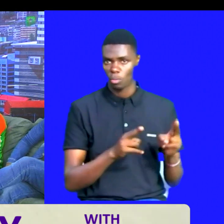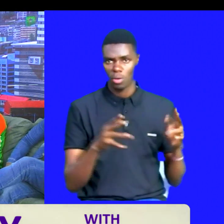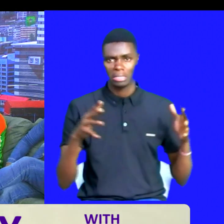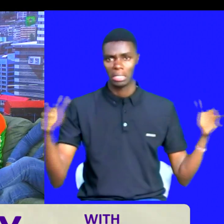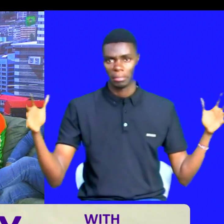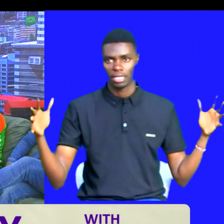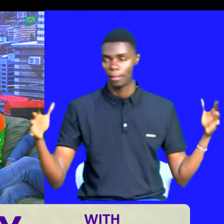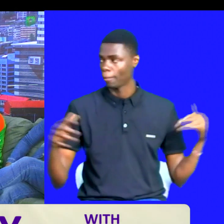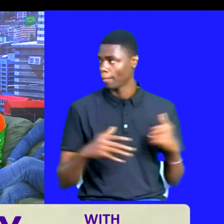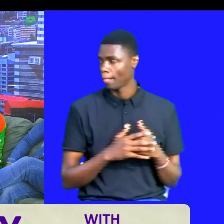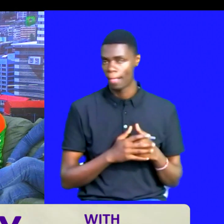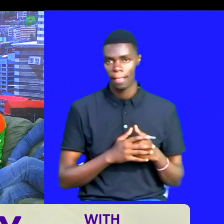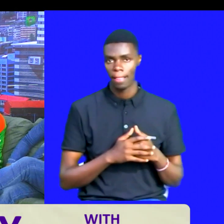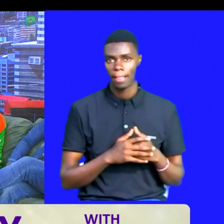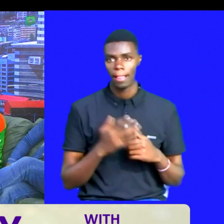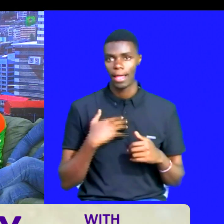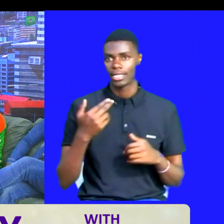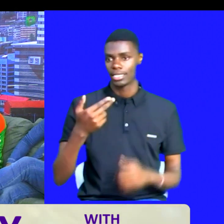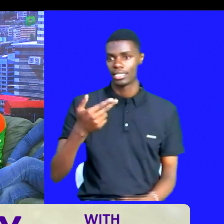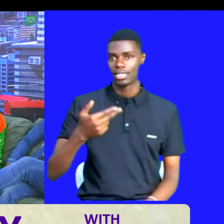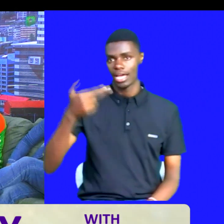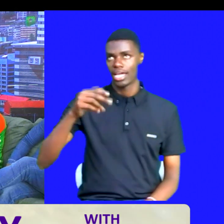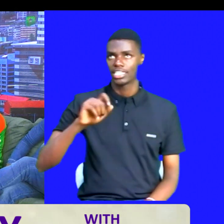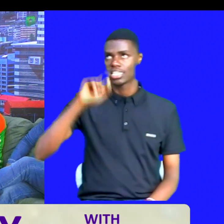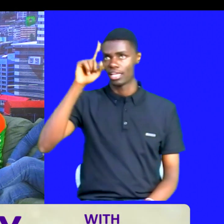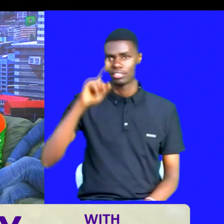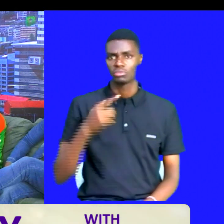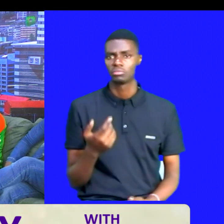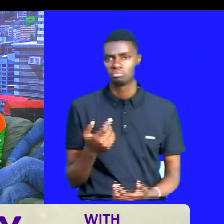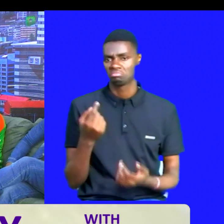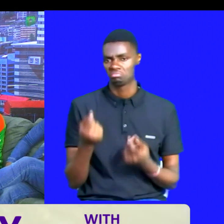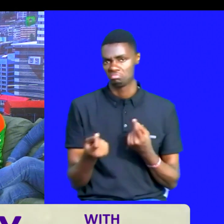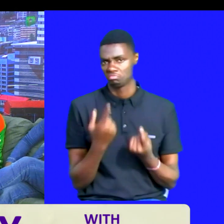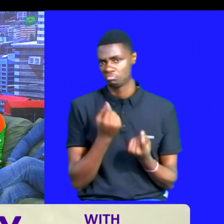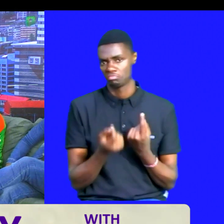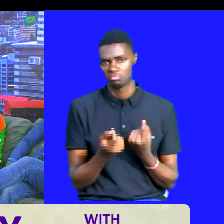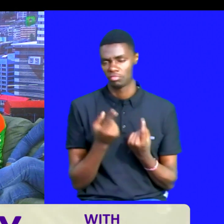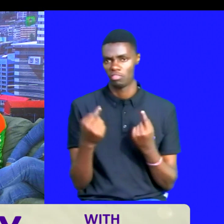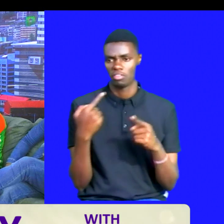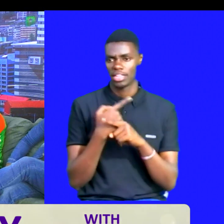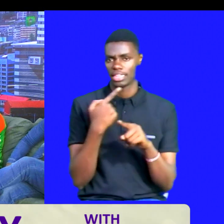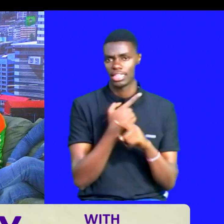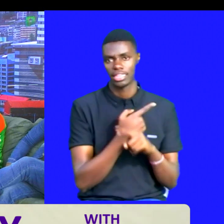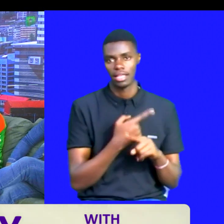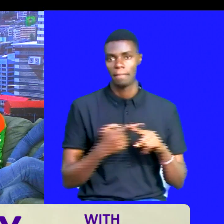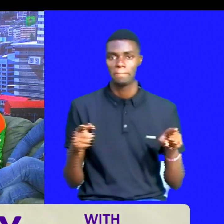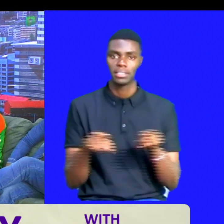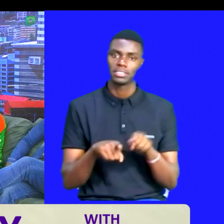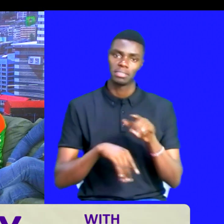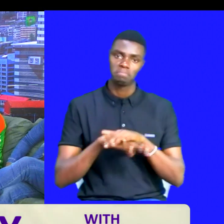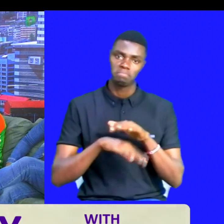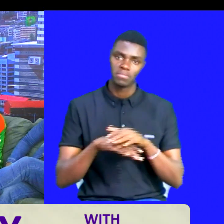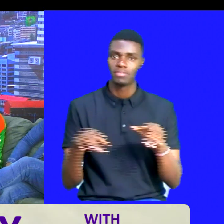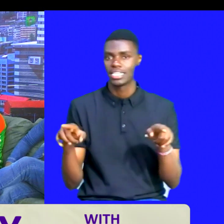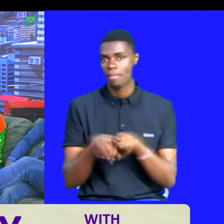longer and the height is higher. So just a few differences, but it's the same football, Right.